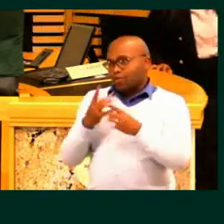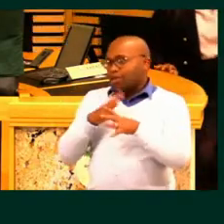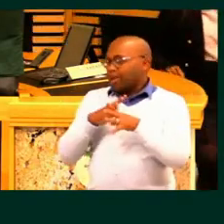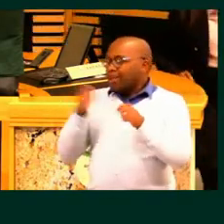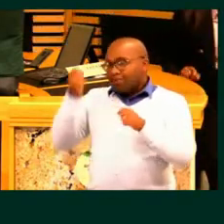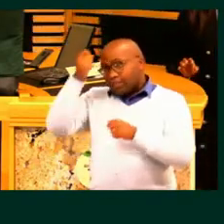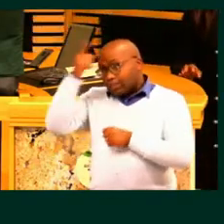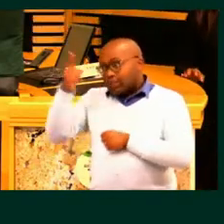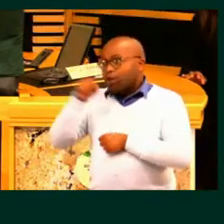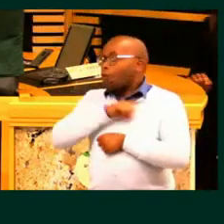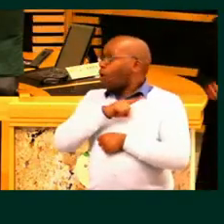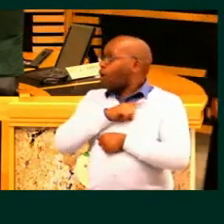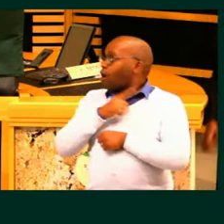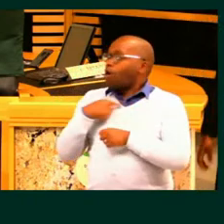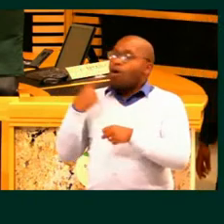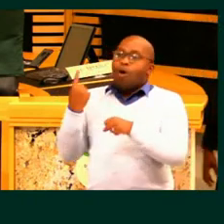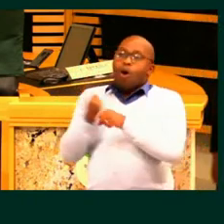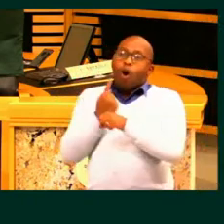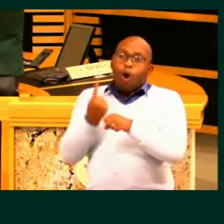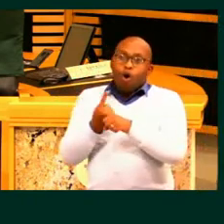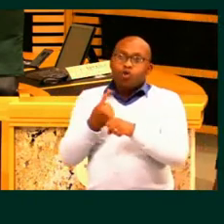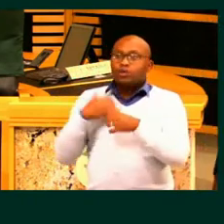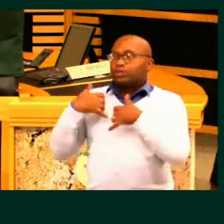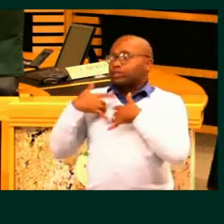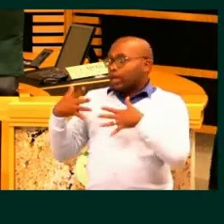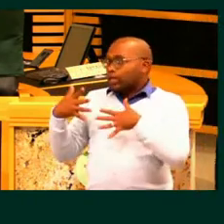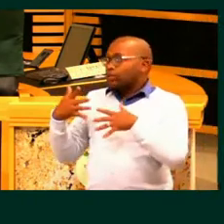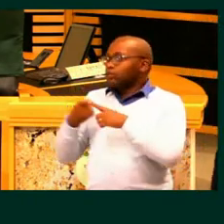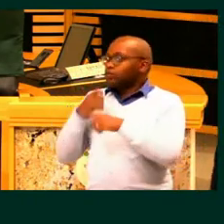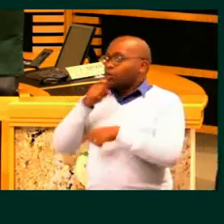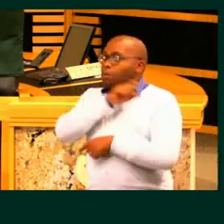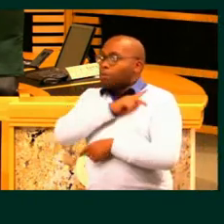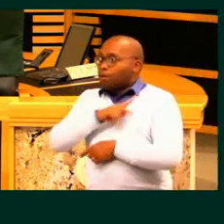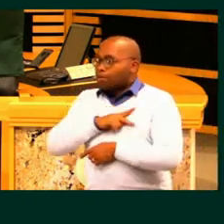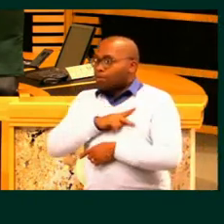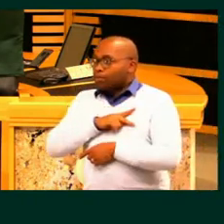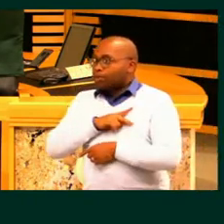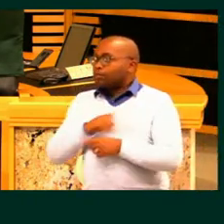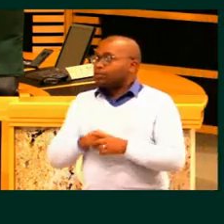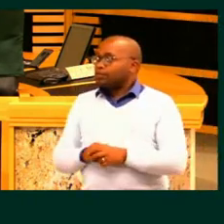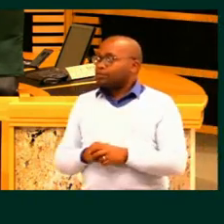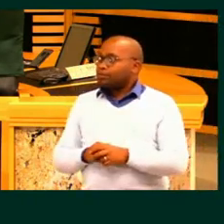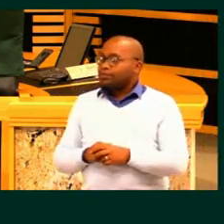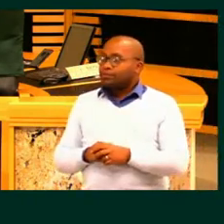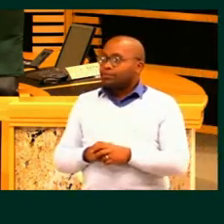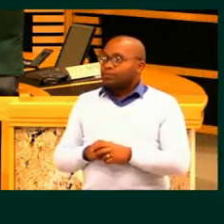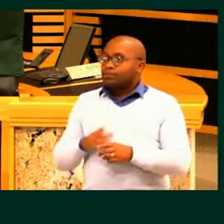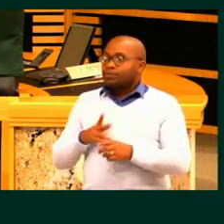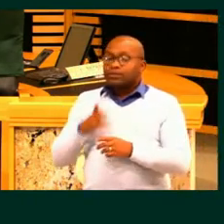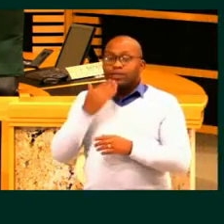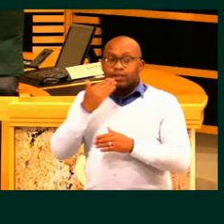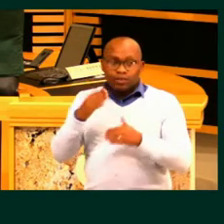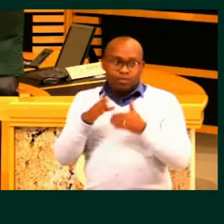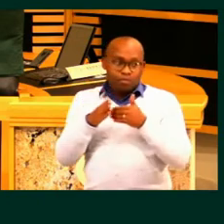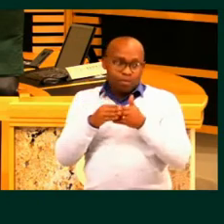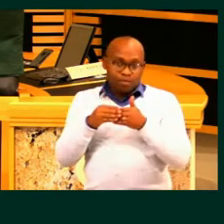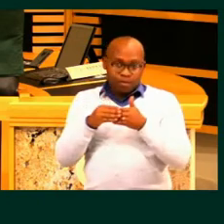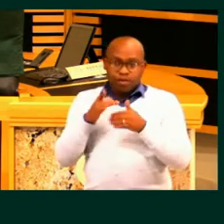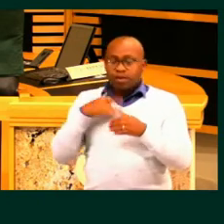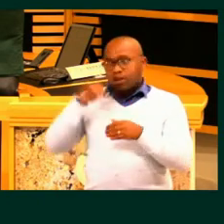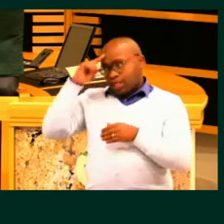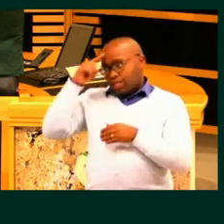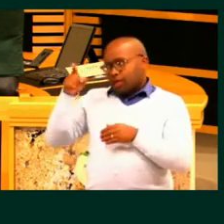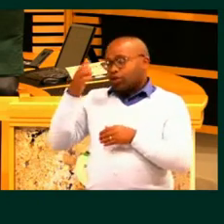we are always starting from the premier which is quite correct thank you very much honorable members I think that's a good